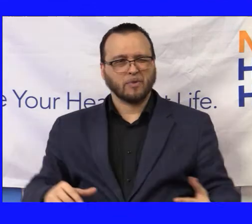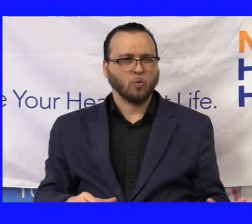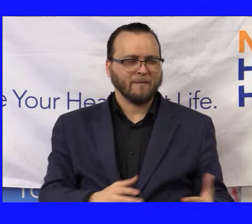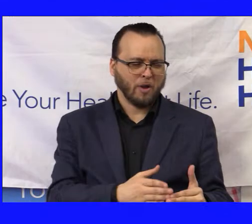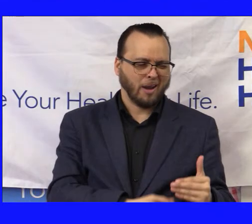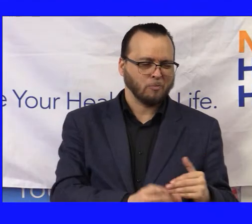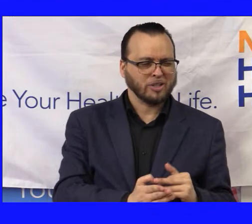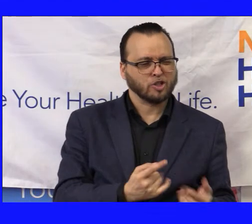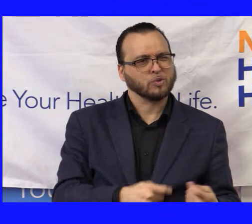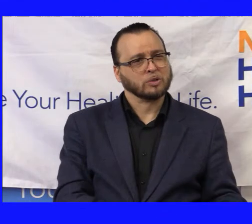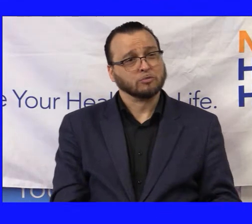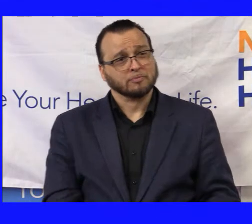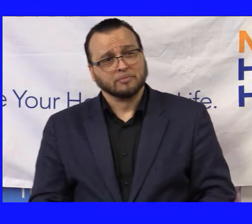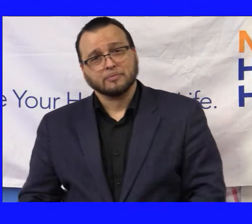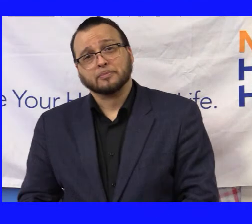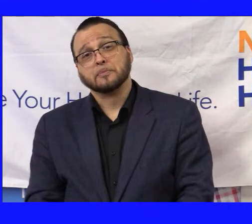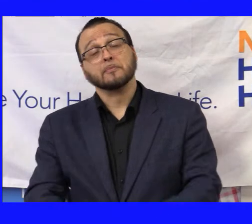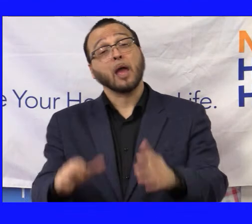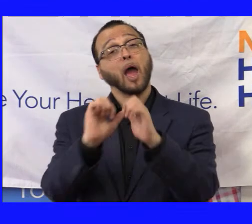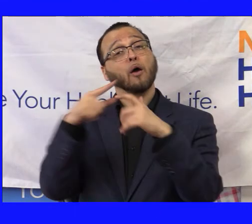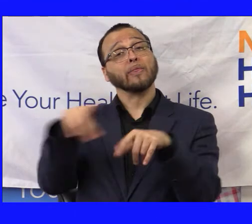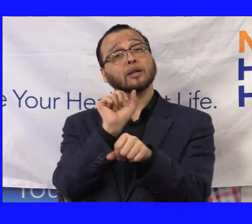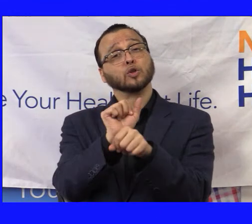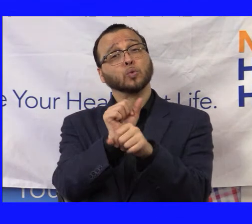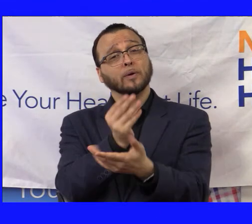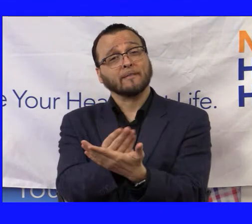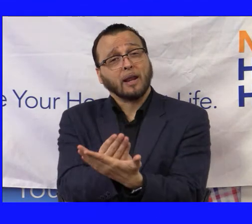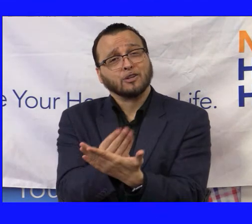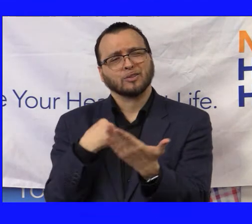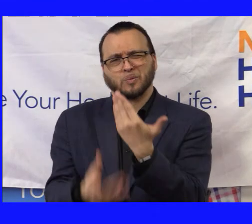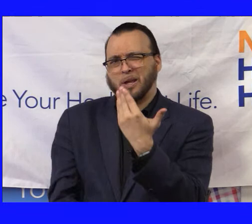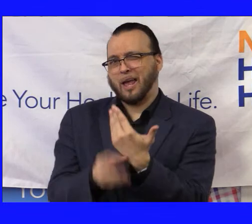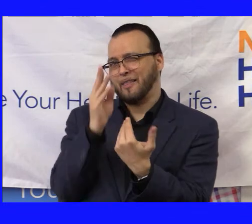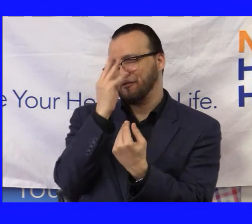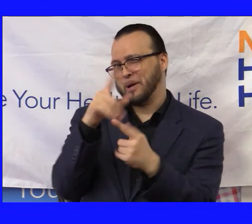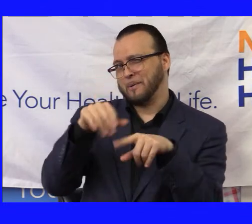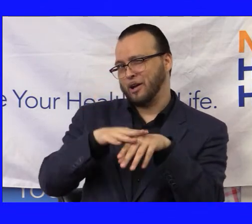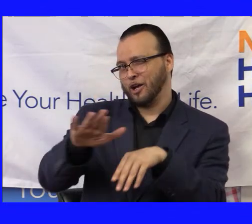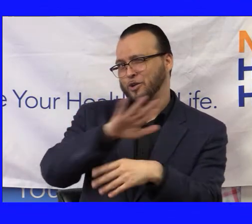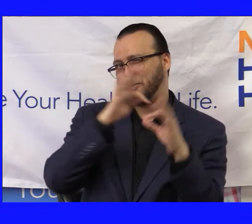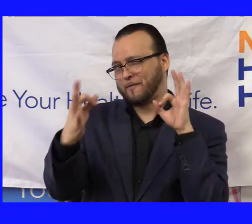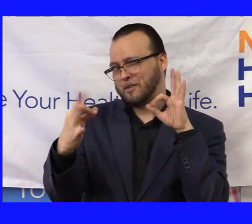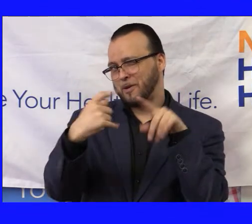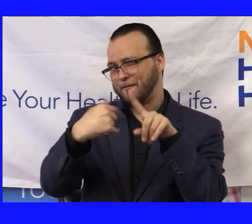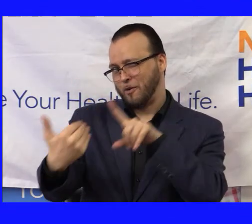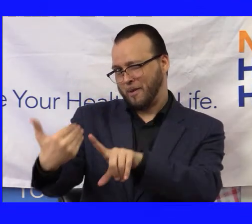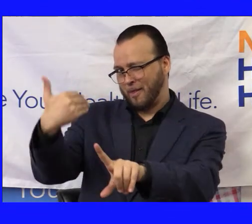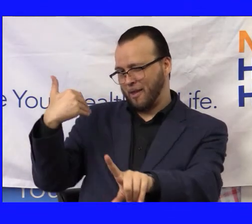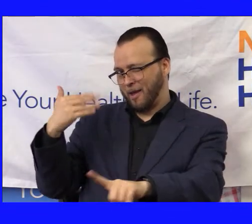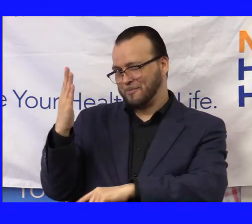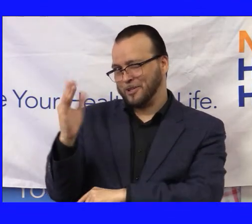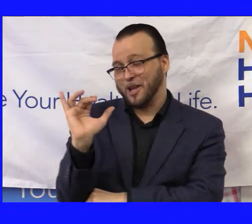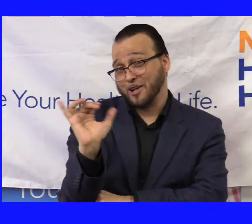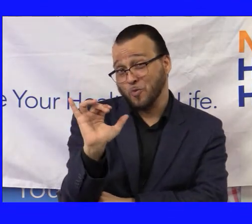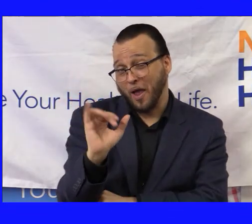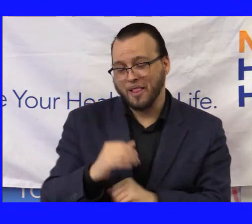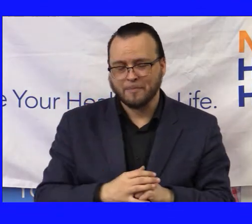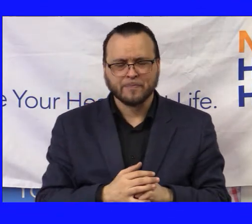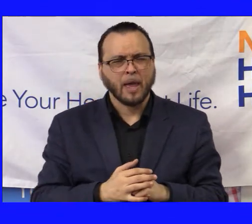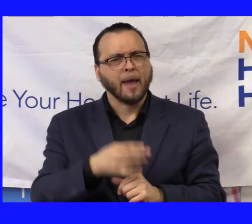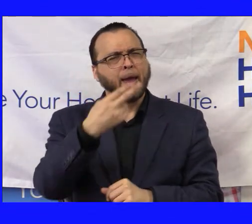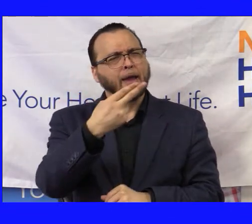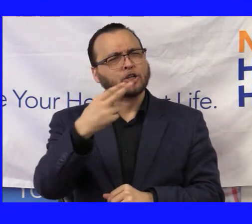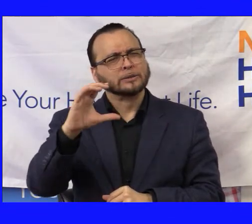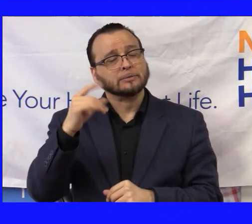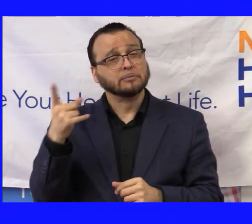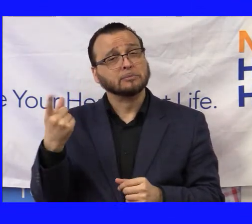So the way this works financially, and we added this information based on your feedback from the last presentation as well, is that H&H has